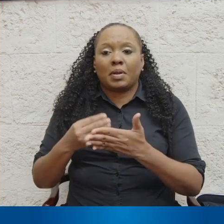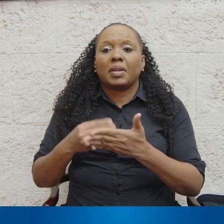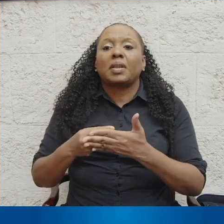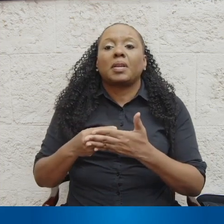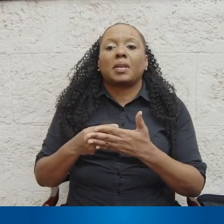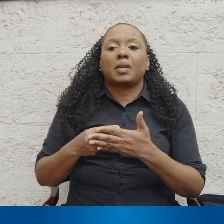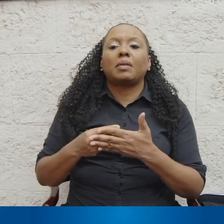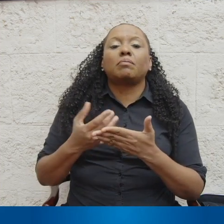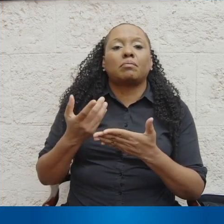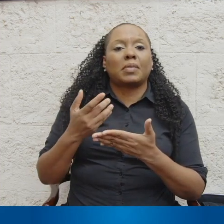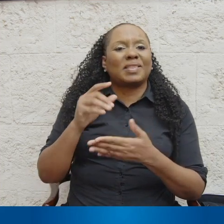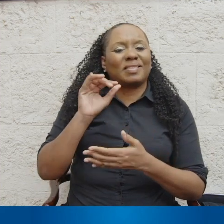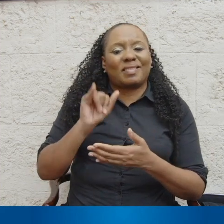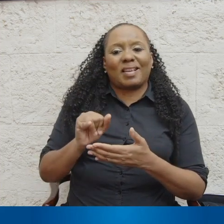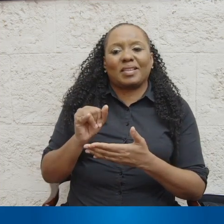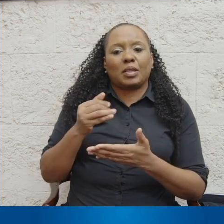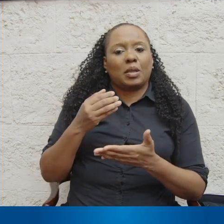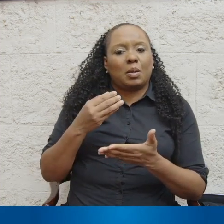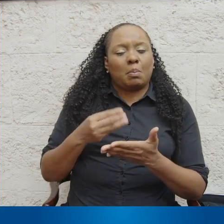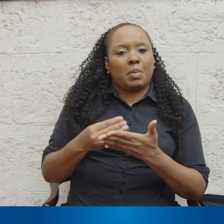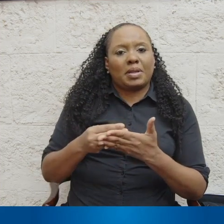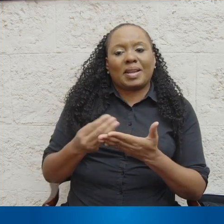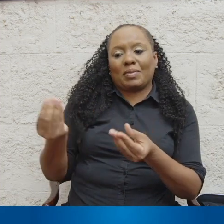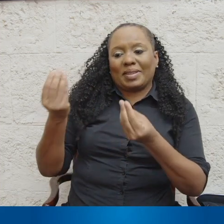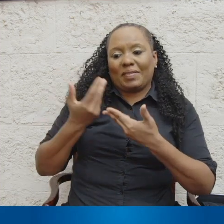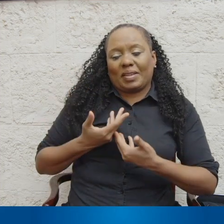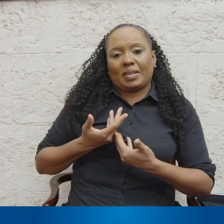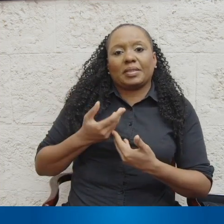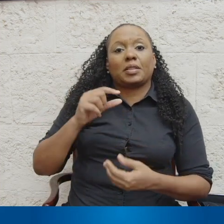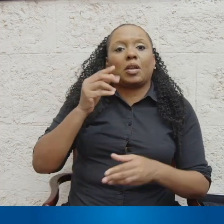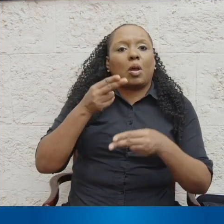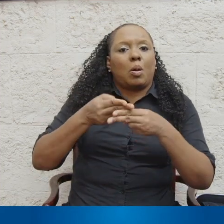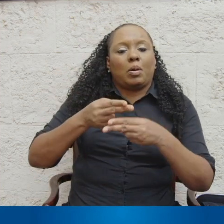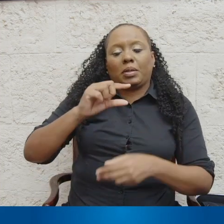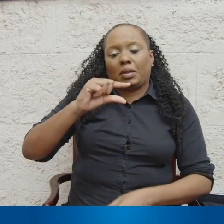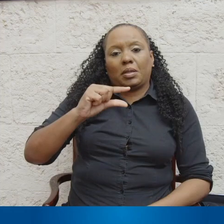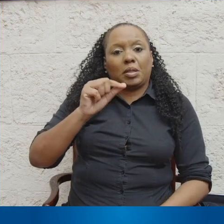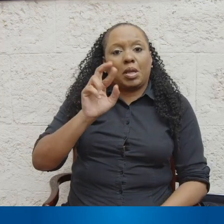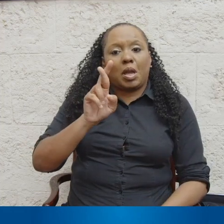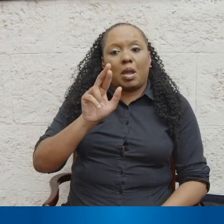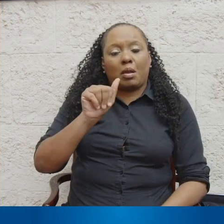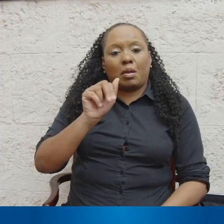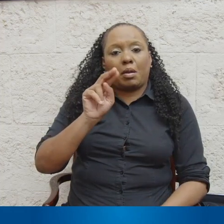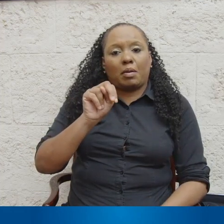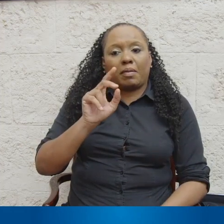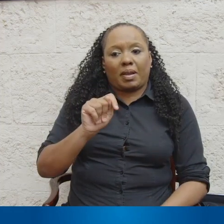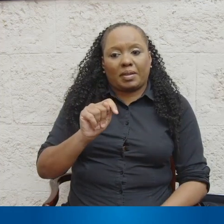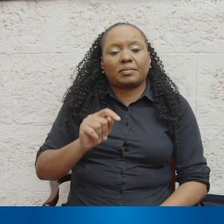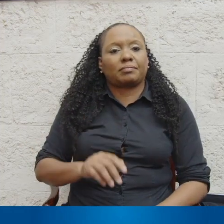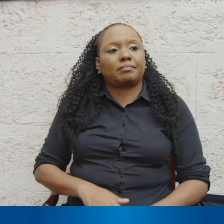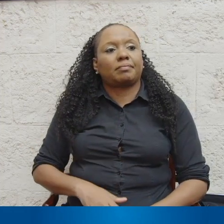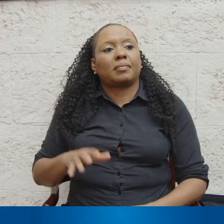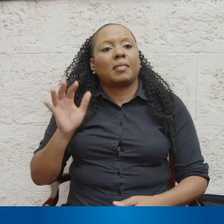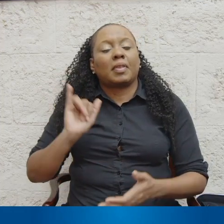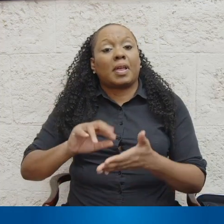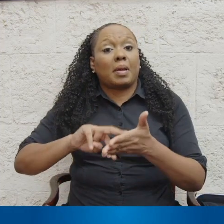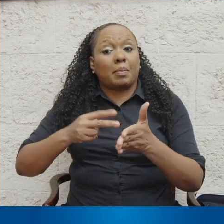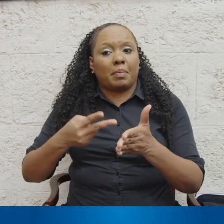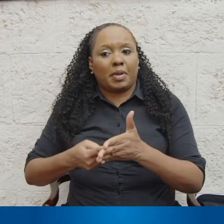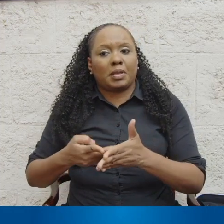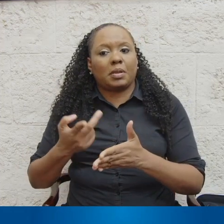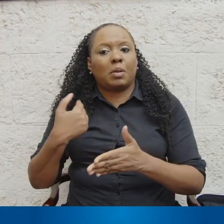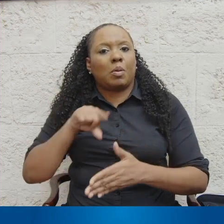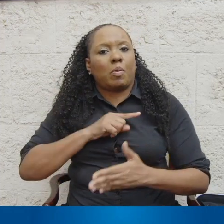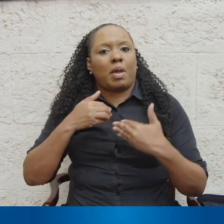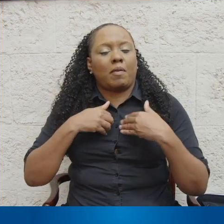GCF. And what it will allow us to do is several things. So it provides us with human resources and